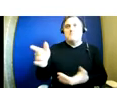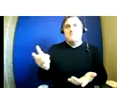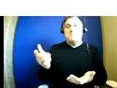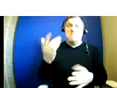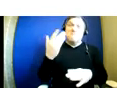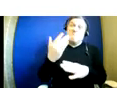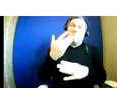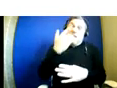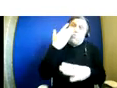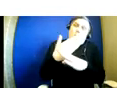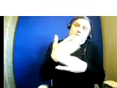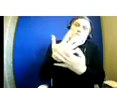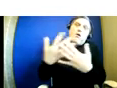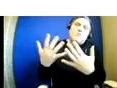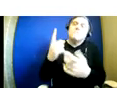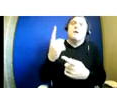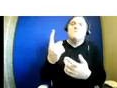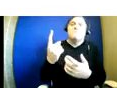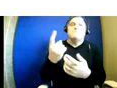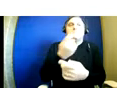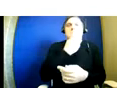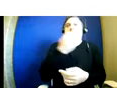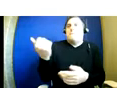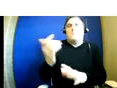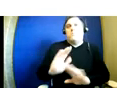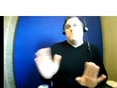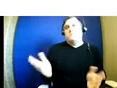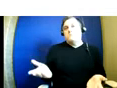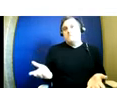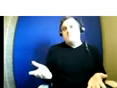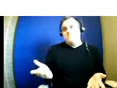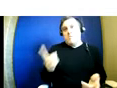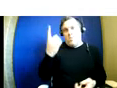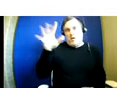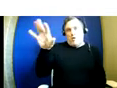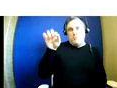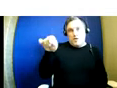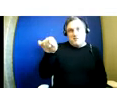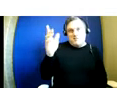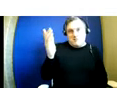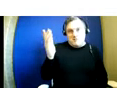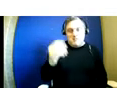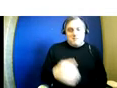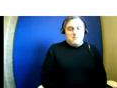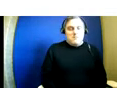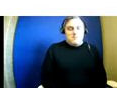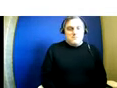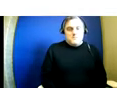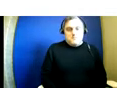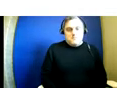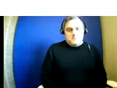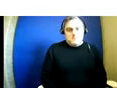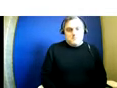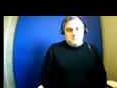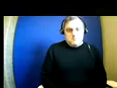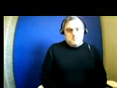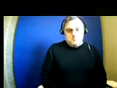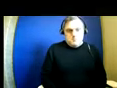for some people, but clearly not for everybody. So that's one of the options in our toolbox, so to speak.